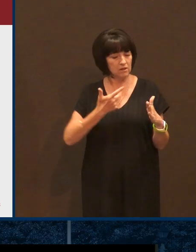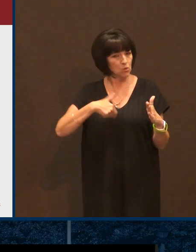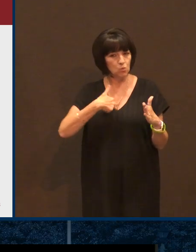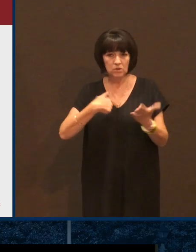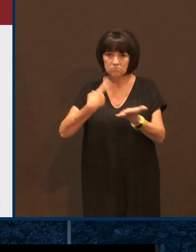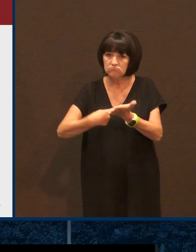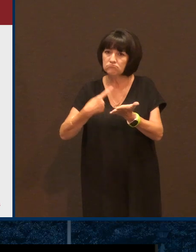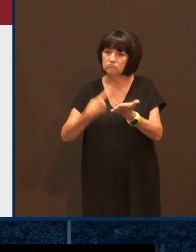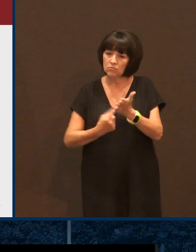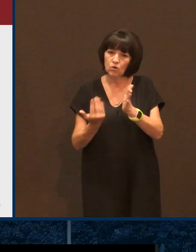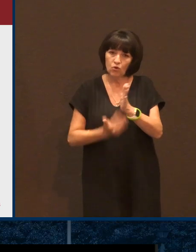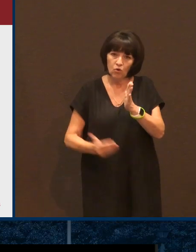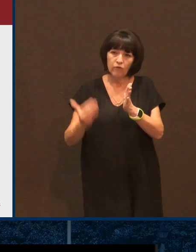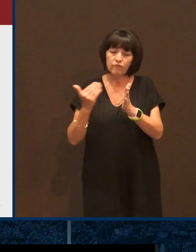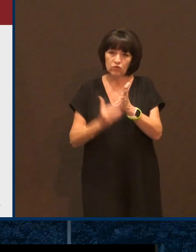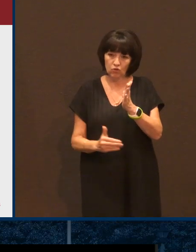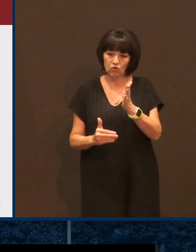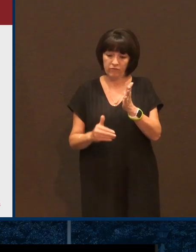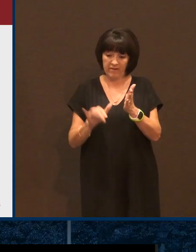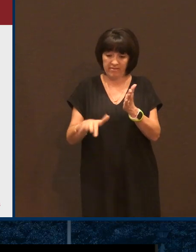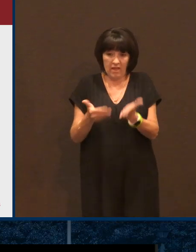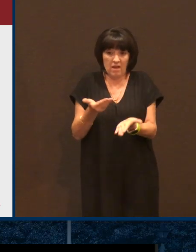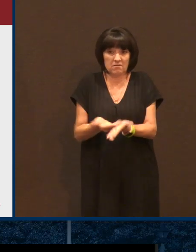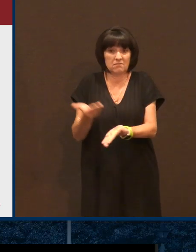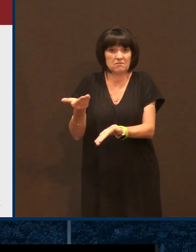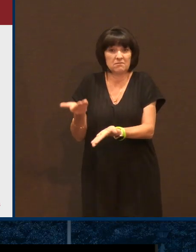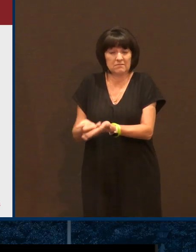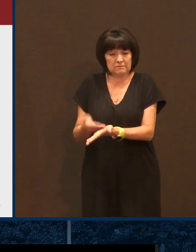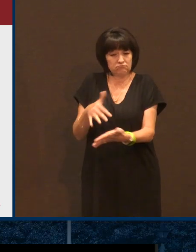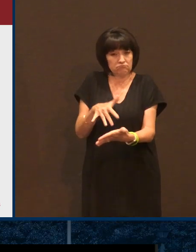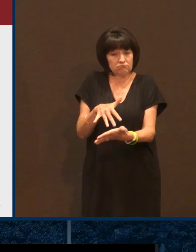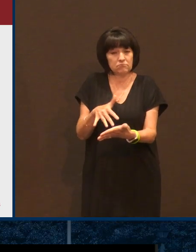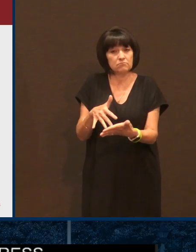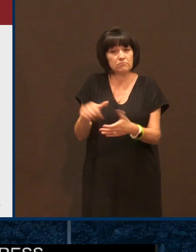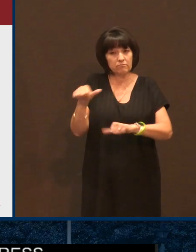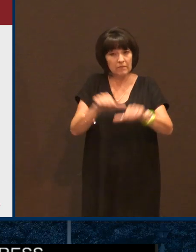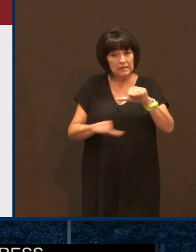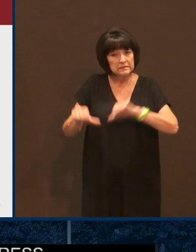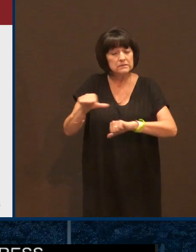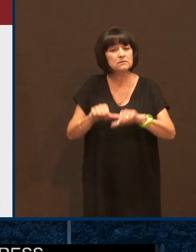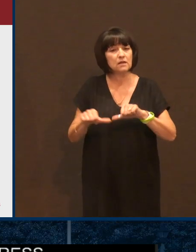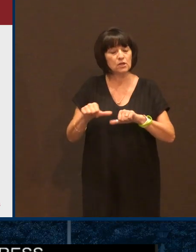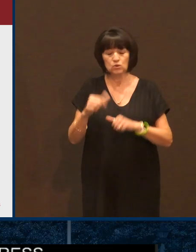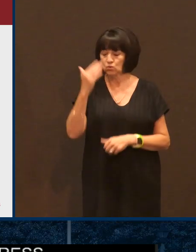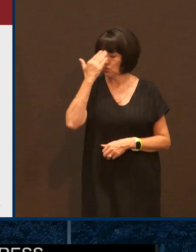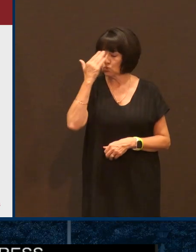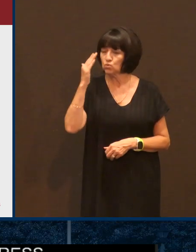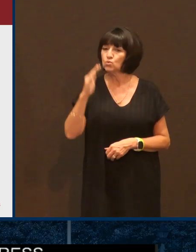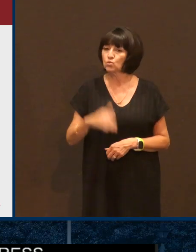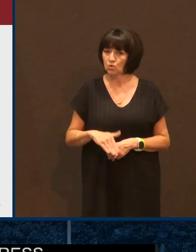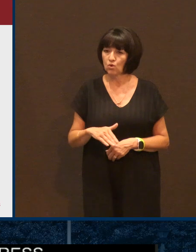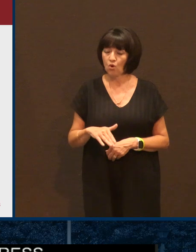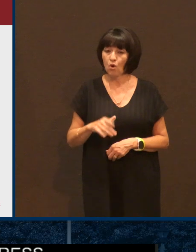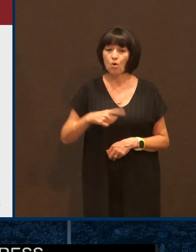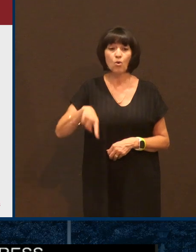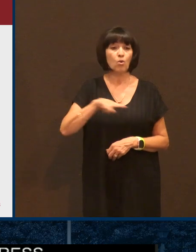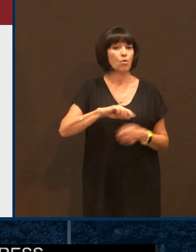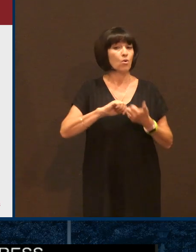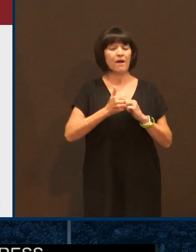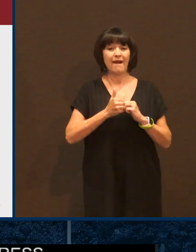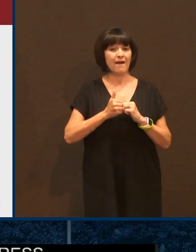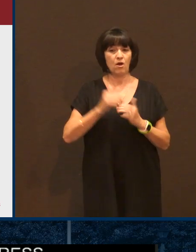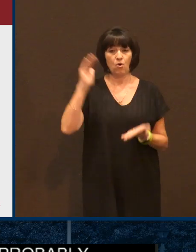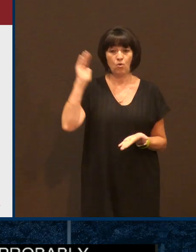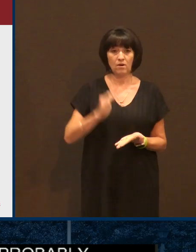is very supportive of this being probably the most important tool for keeping this infection under control.